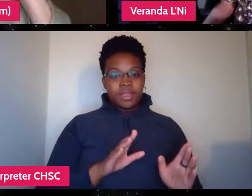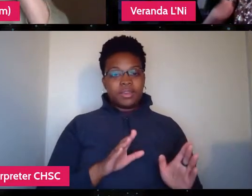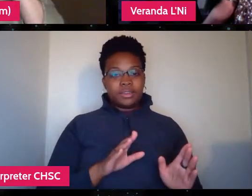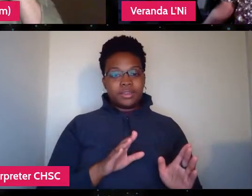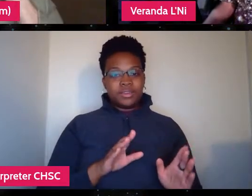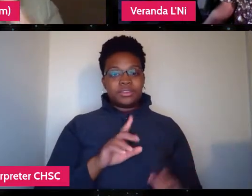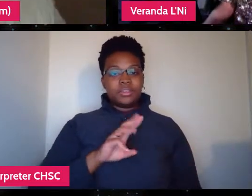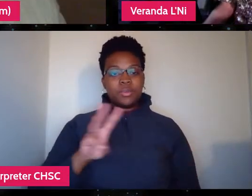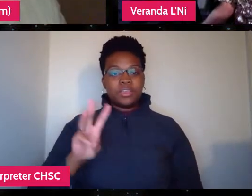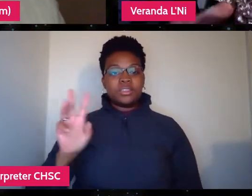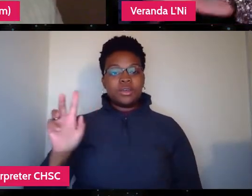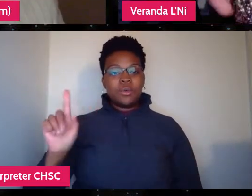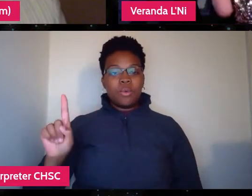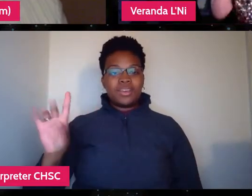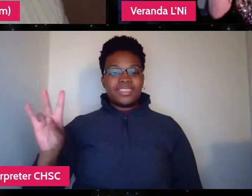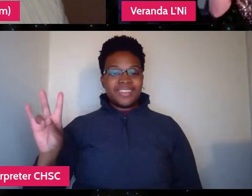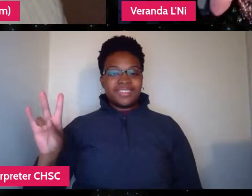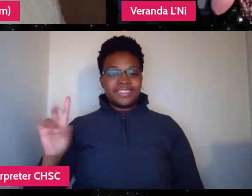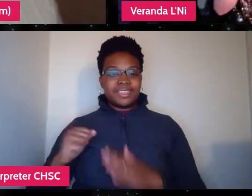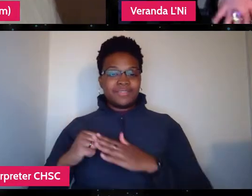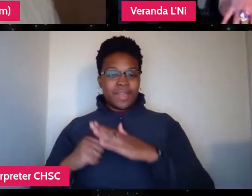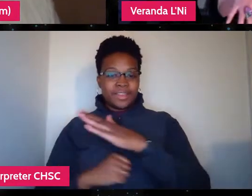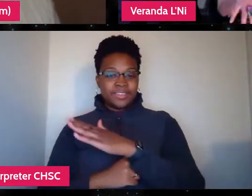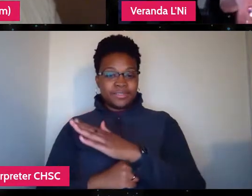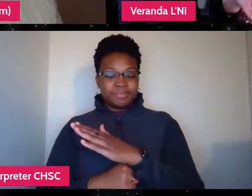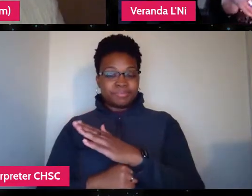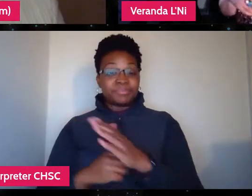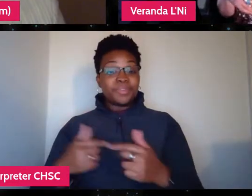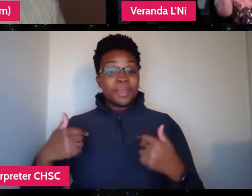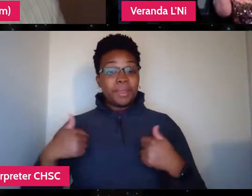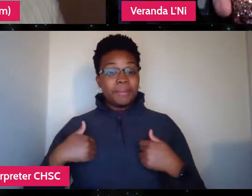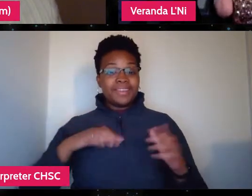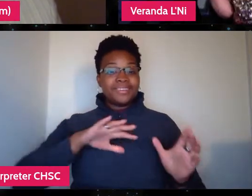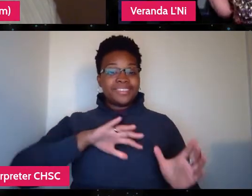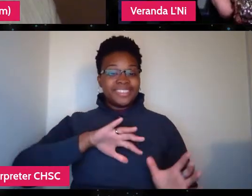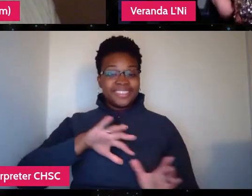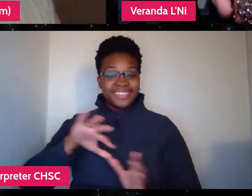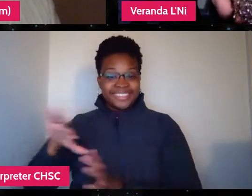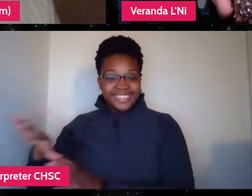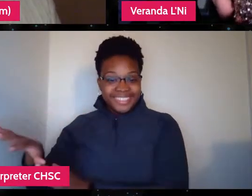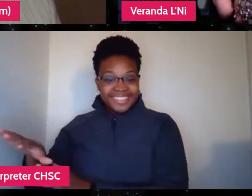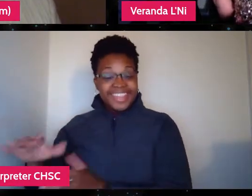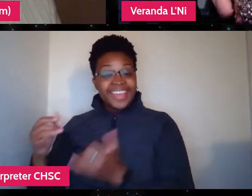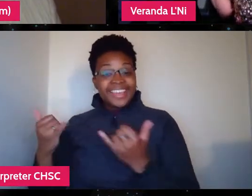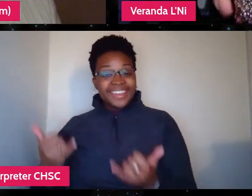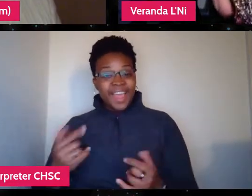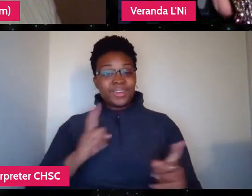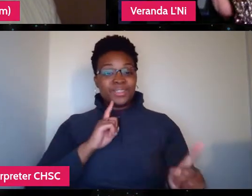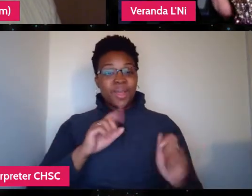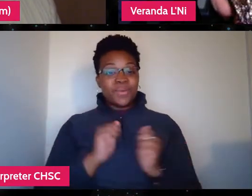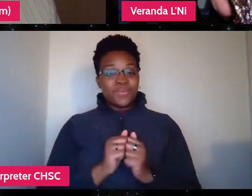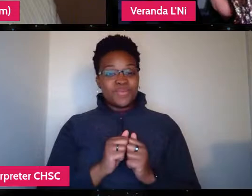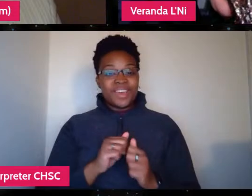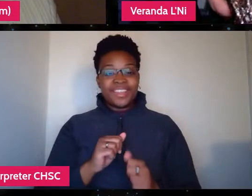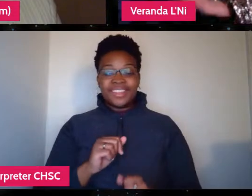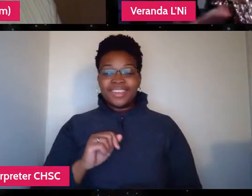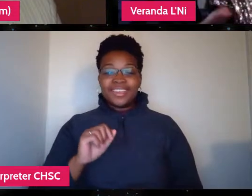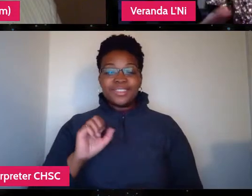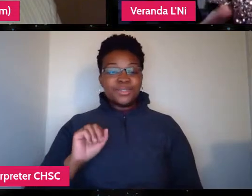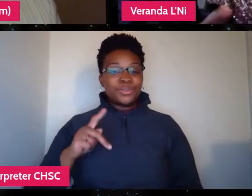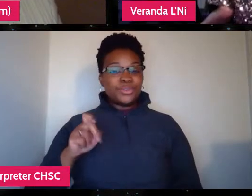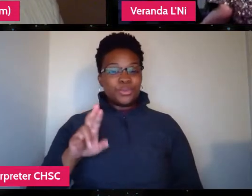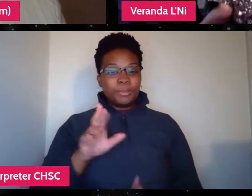Foundation. But enough about me. We're here to talk with our super special